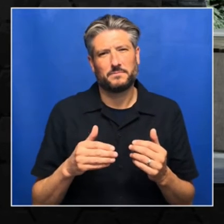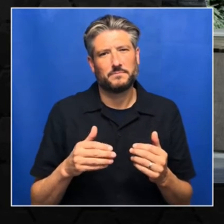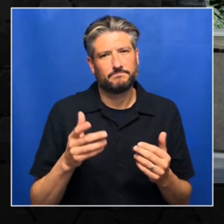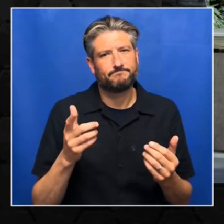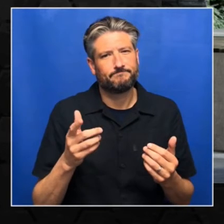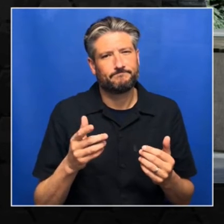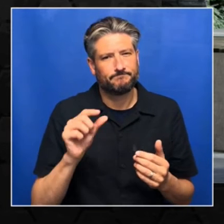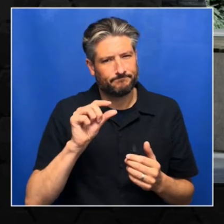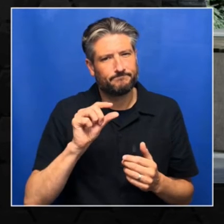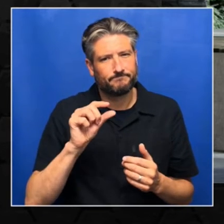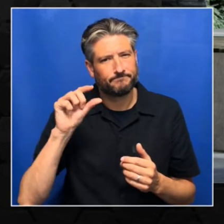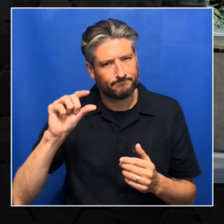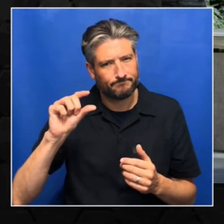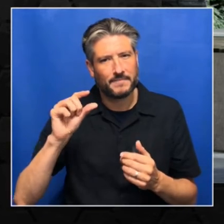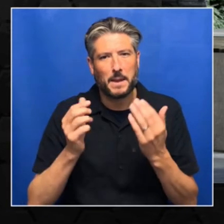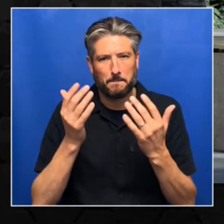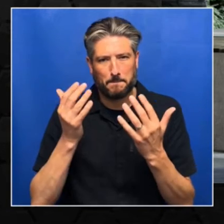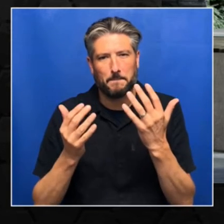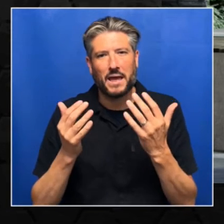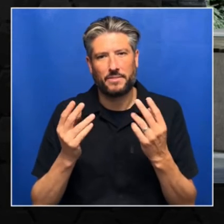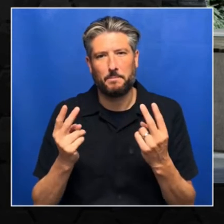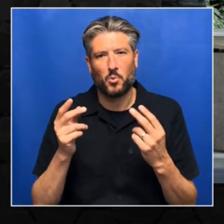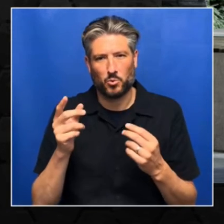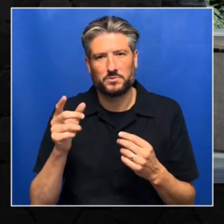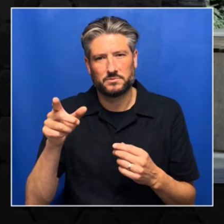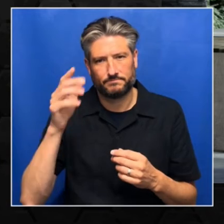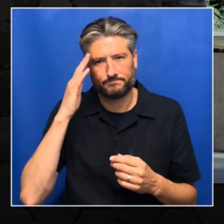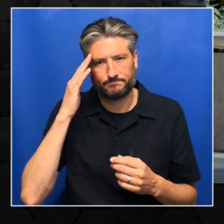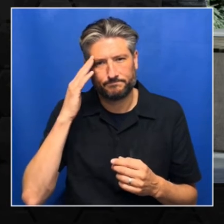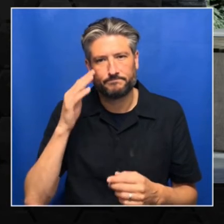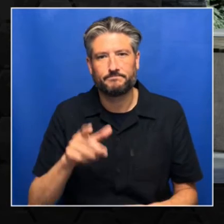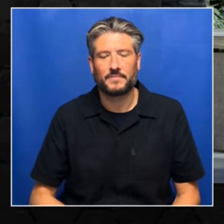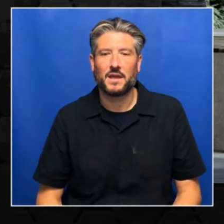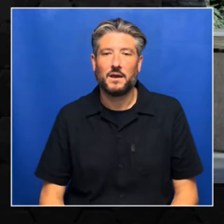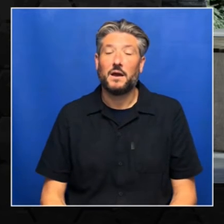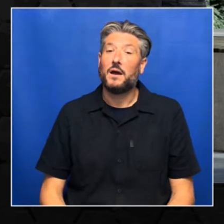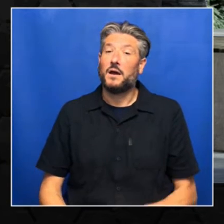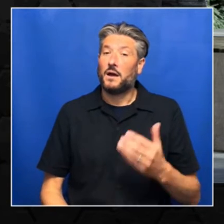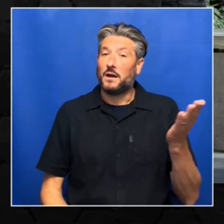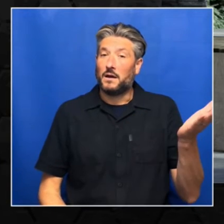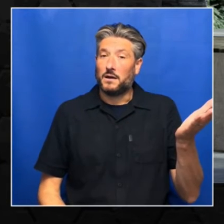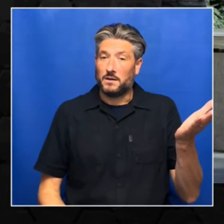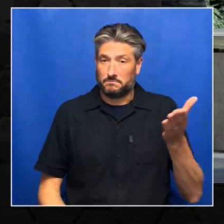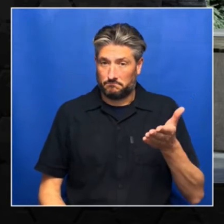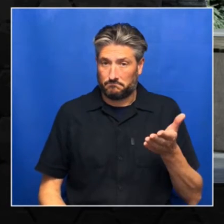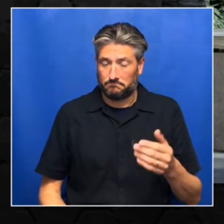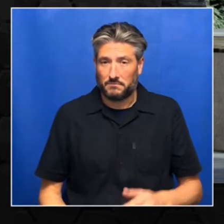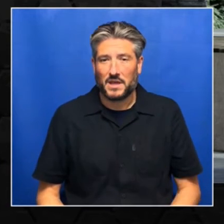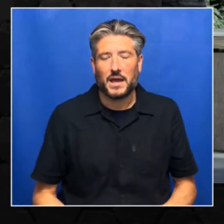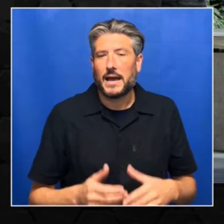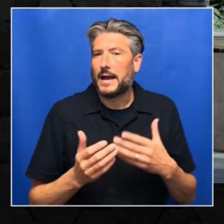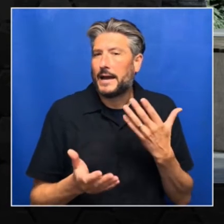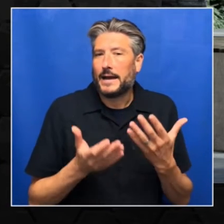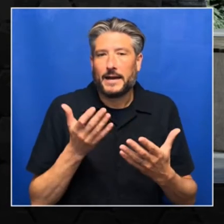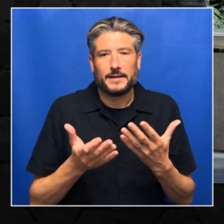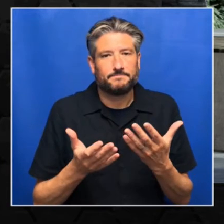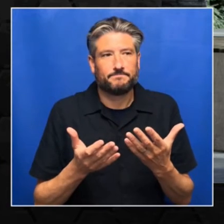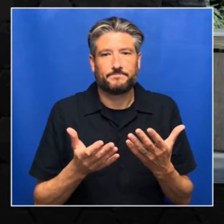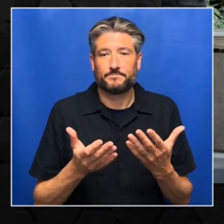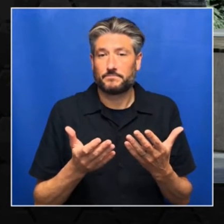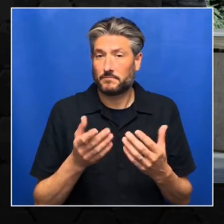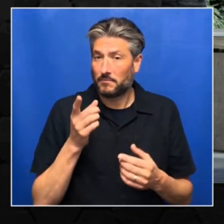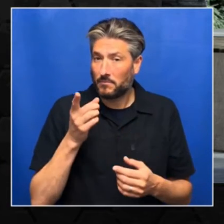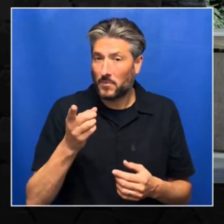Amir, any comments from you? Yes, I agree. Yes, it depends on how how deep you are going to work with this. Is it just a kind